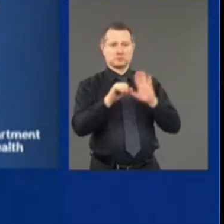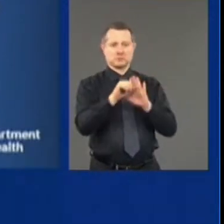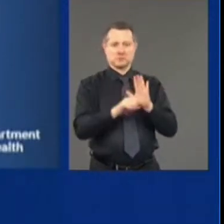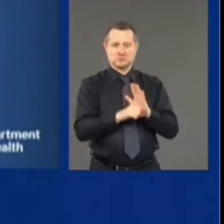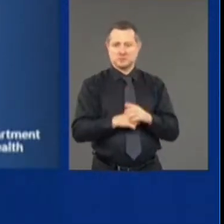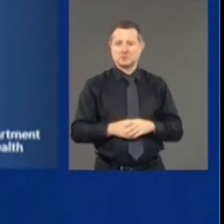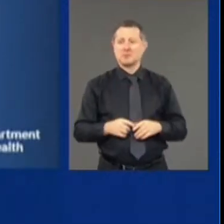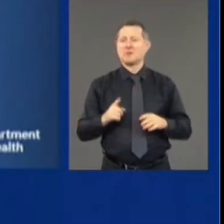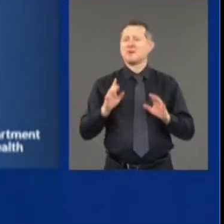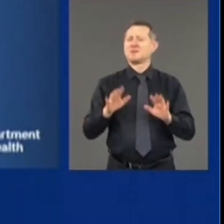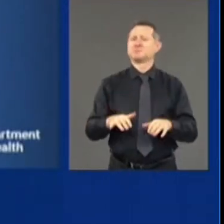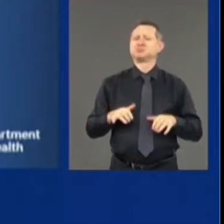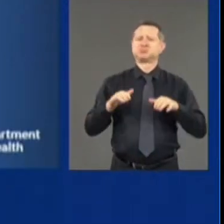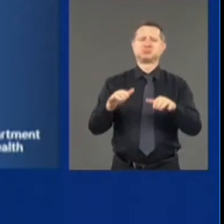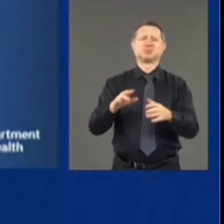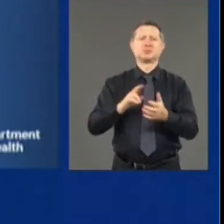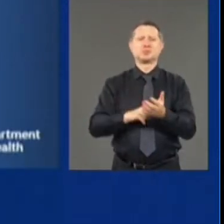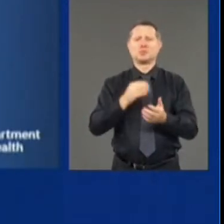populous.